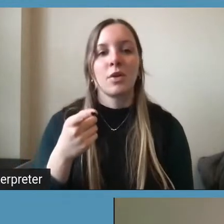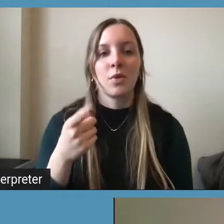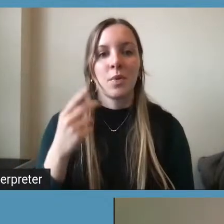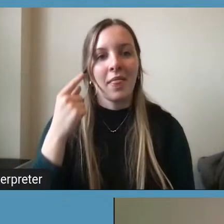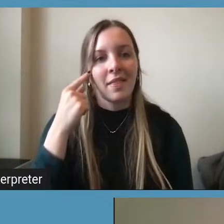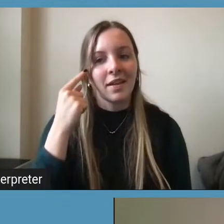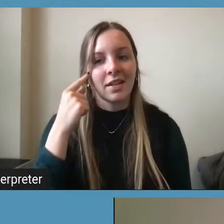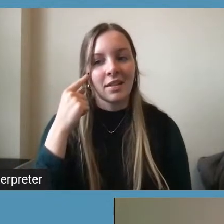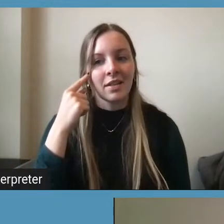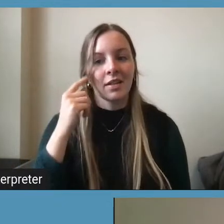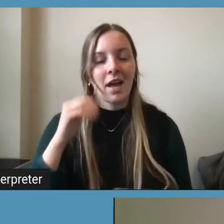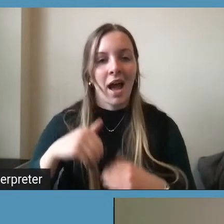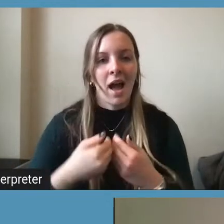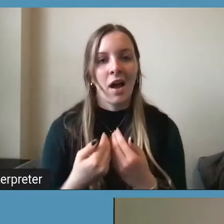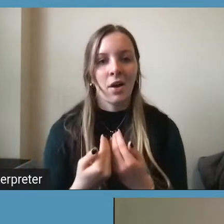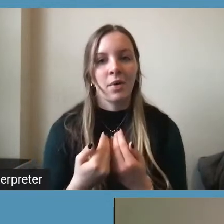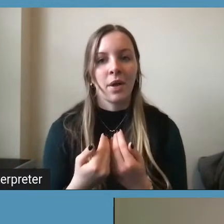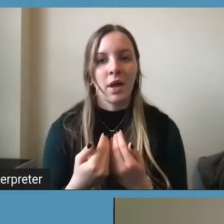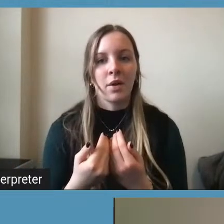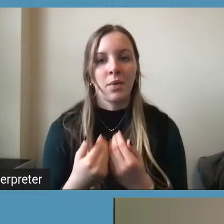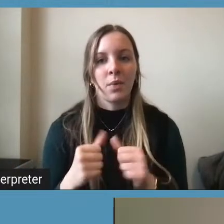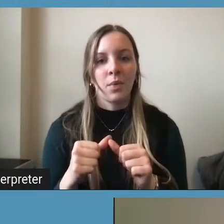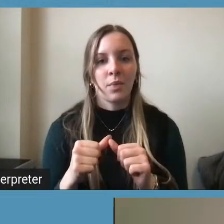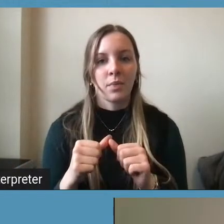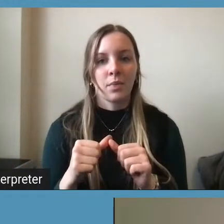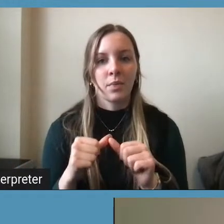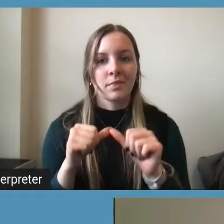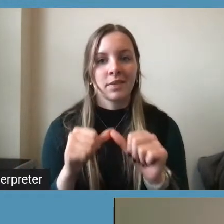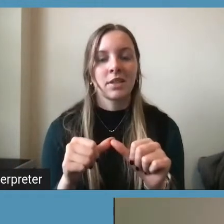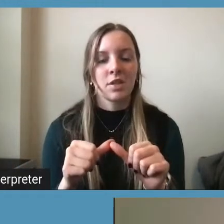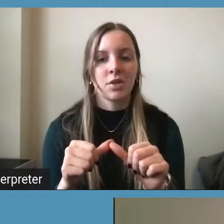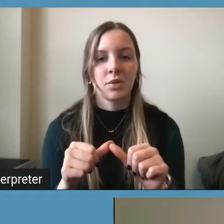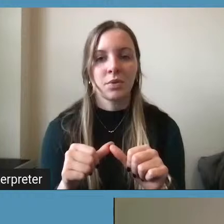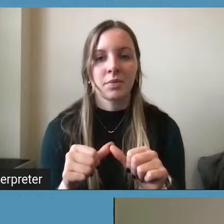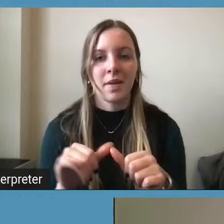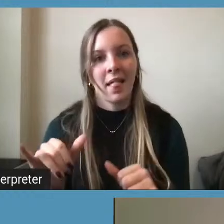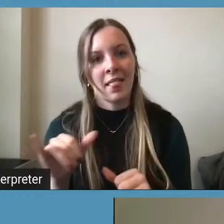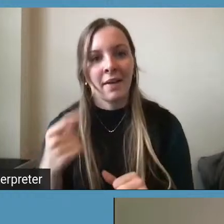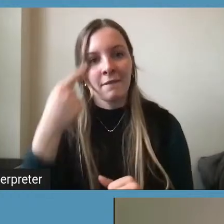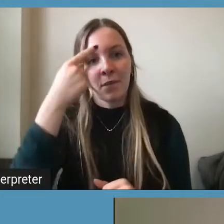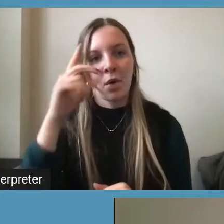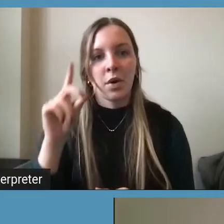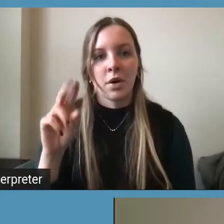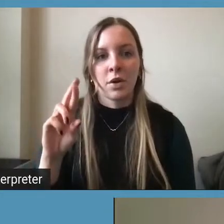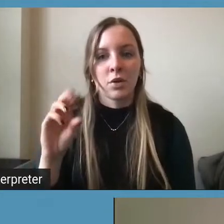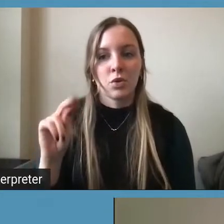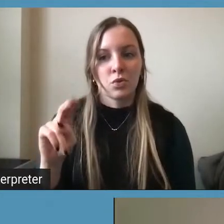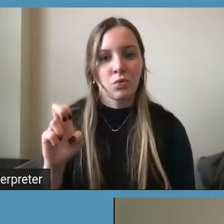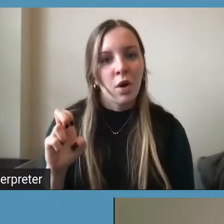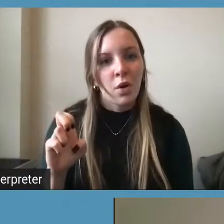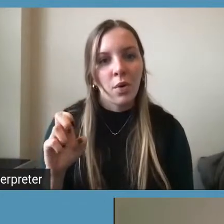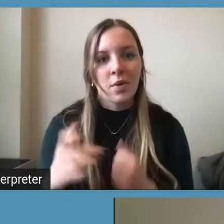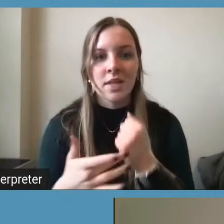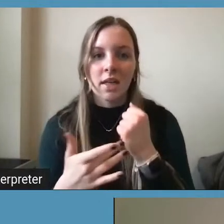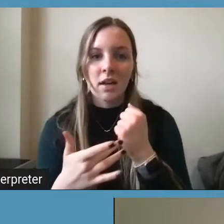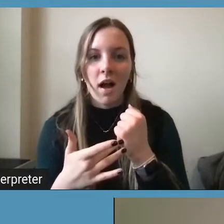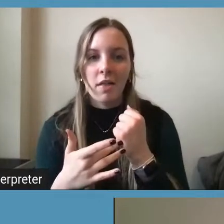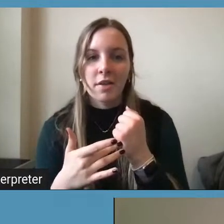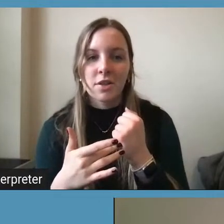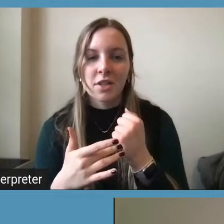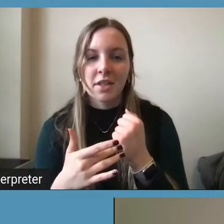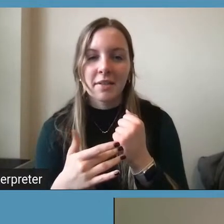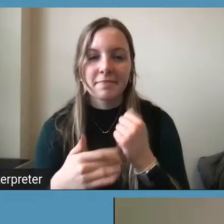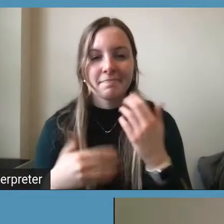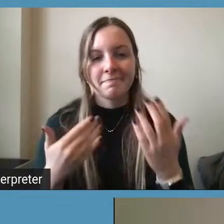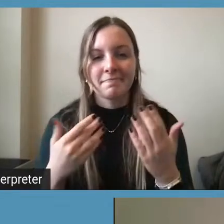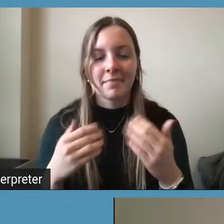here about utilizing LiDAR drone imaging technology, and does that have any impact on